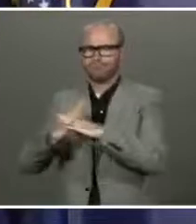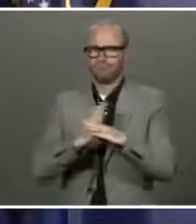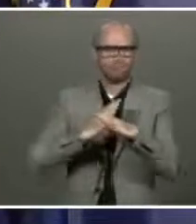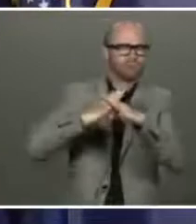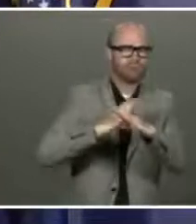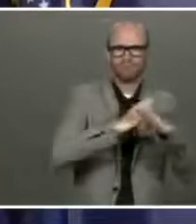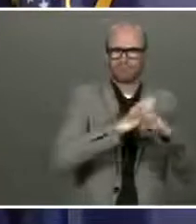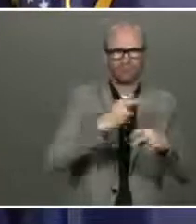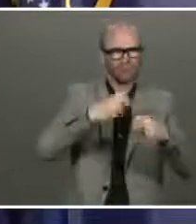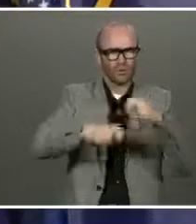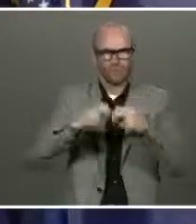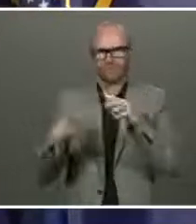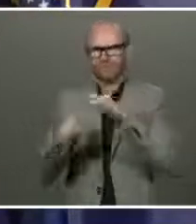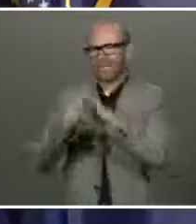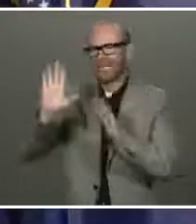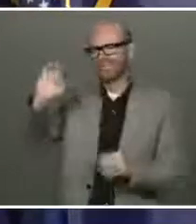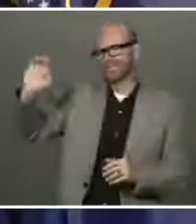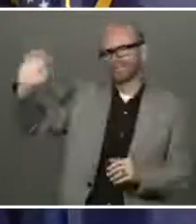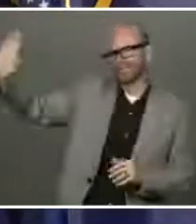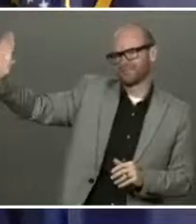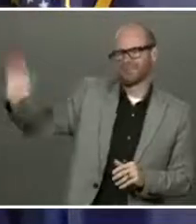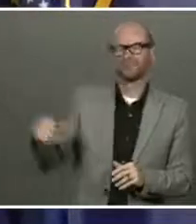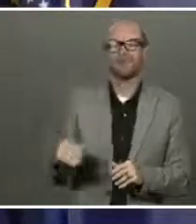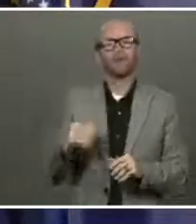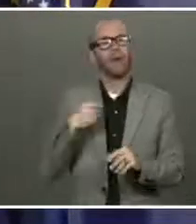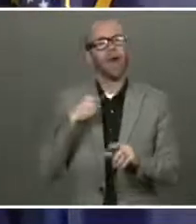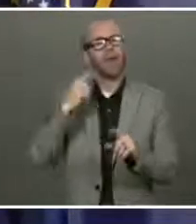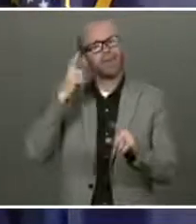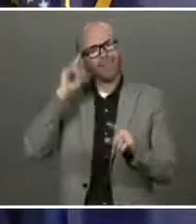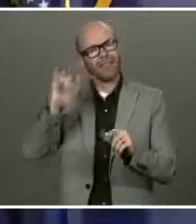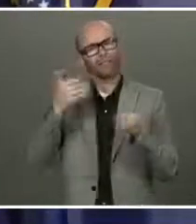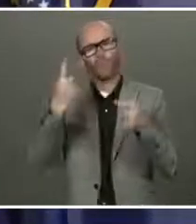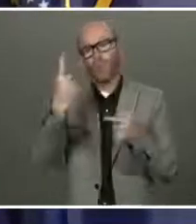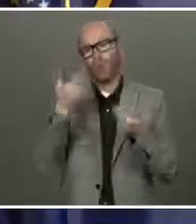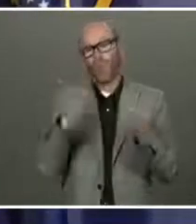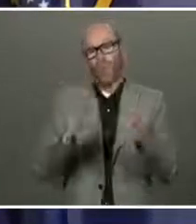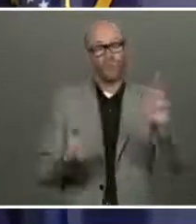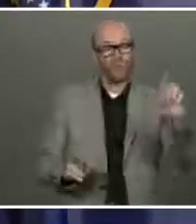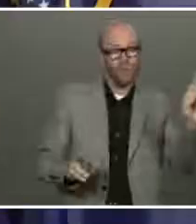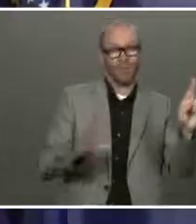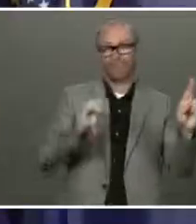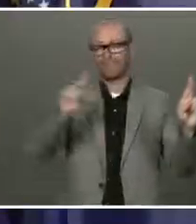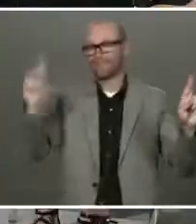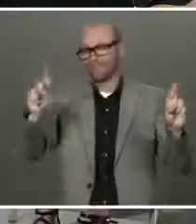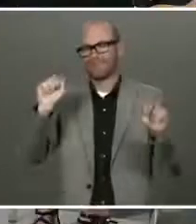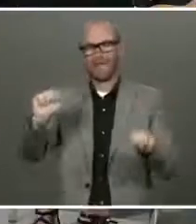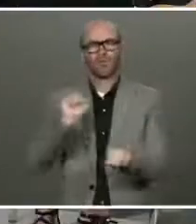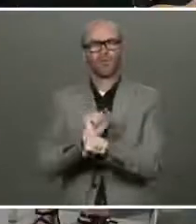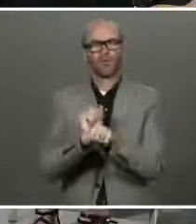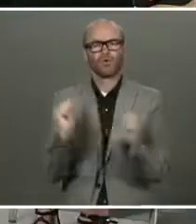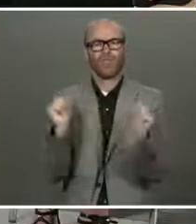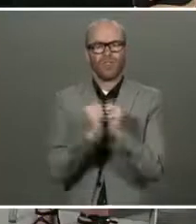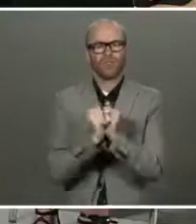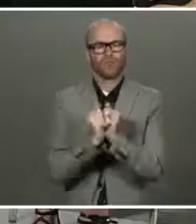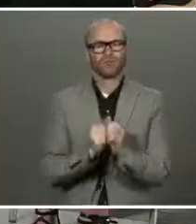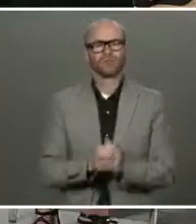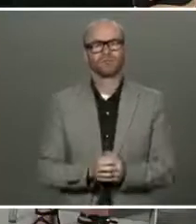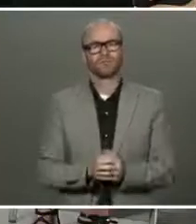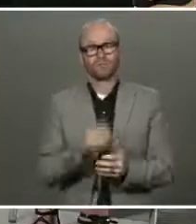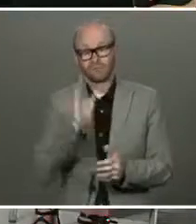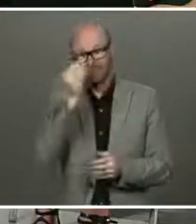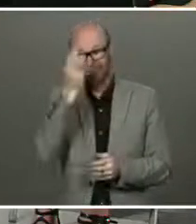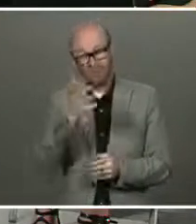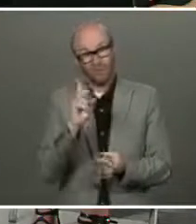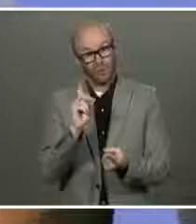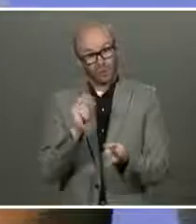so necessary. And so that's one area where I do think Republicans and Democrats can come together and make a big difference. Given those opportunities and hurdles, do you think Utah could